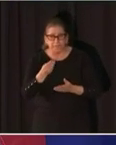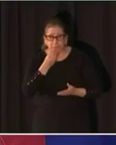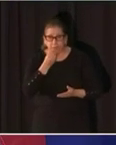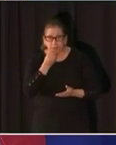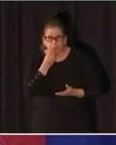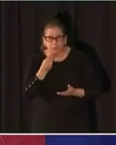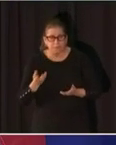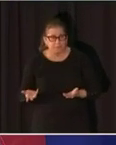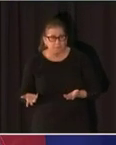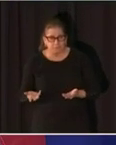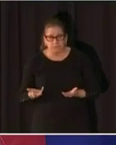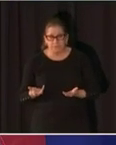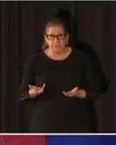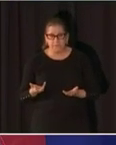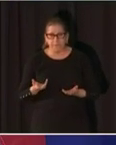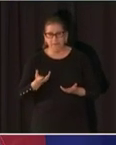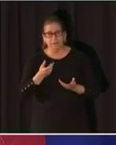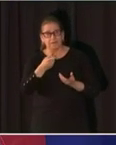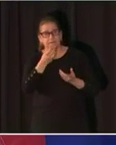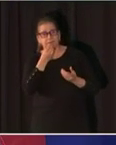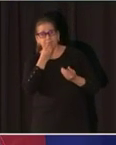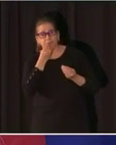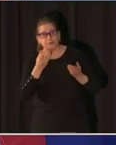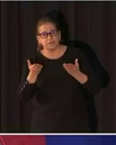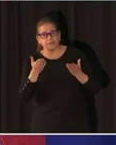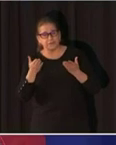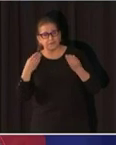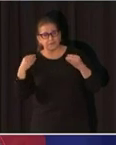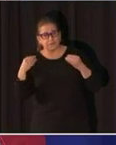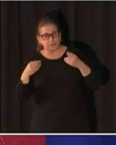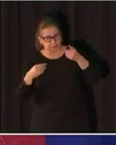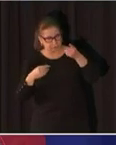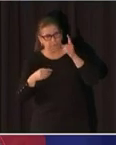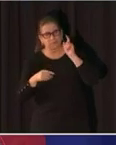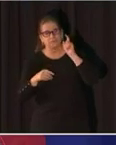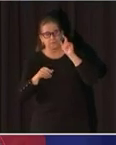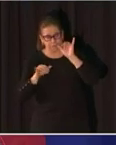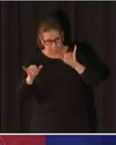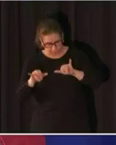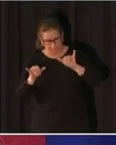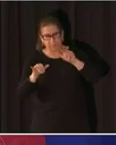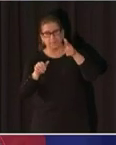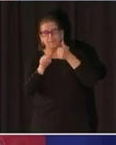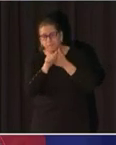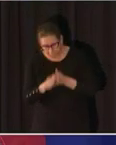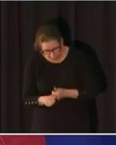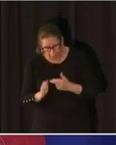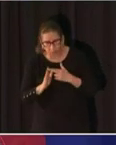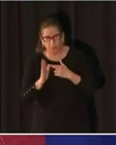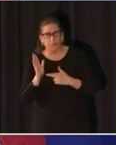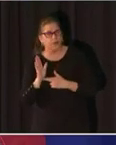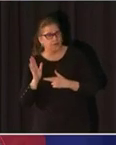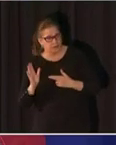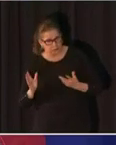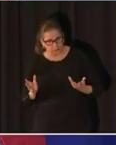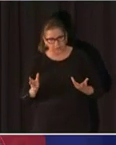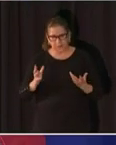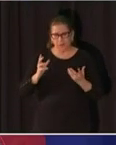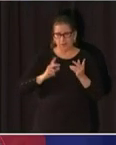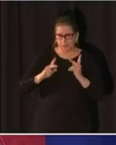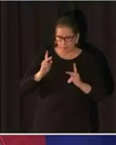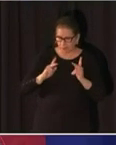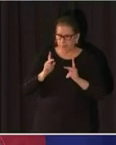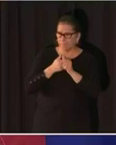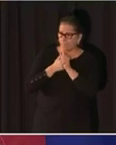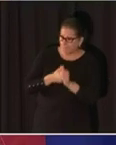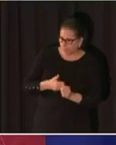the vendors. And as I mentioned, I think people are doing their part, and